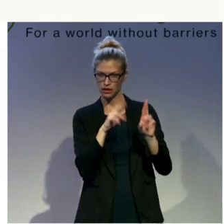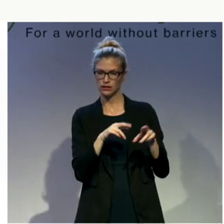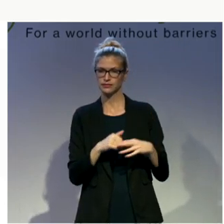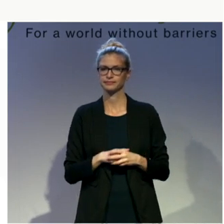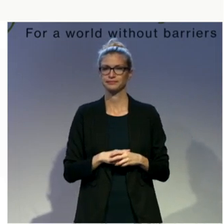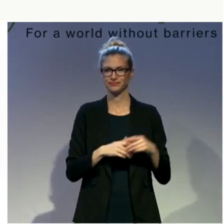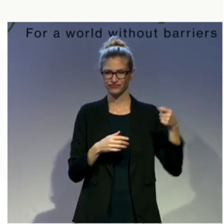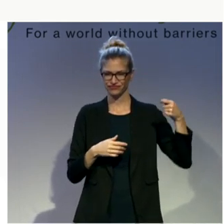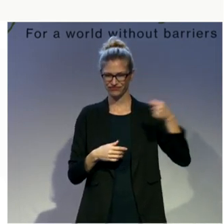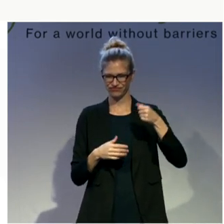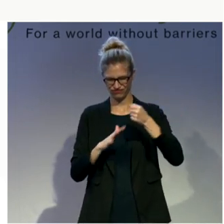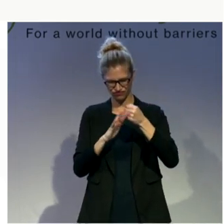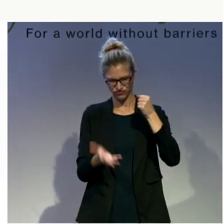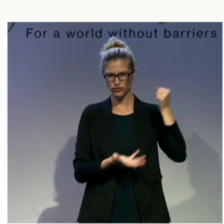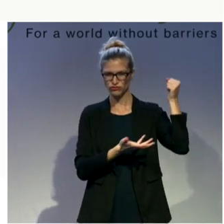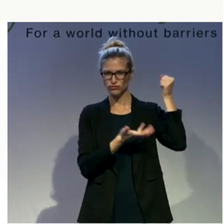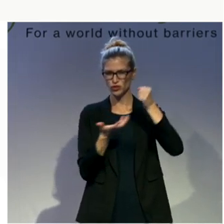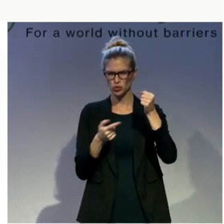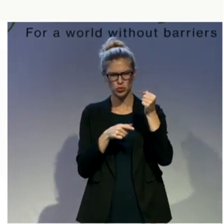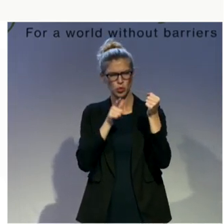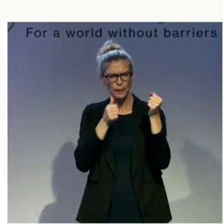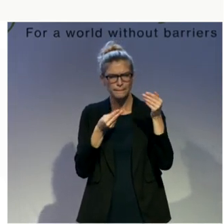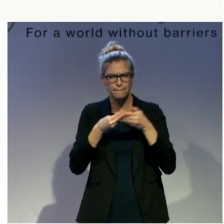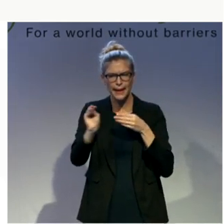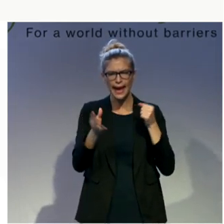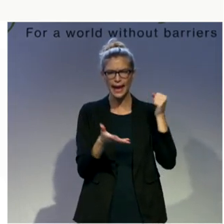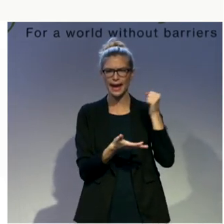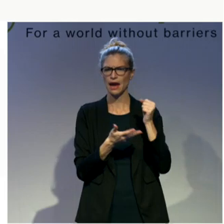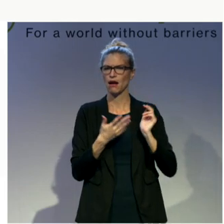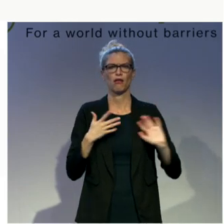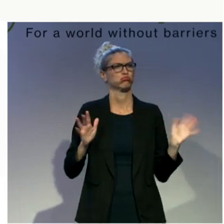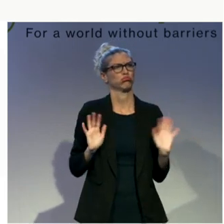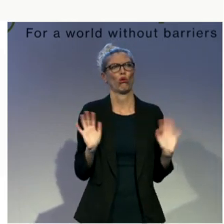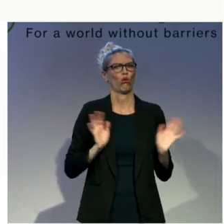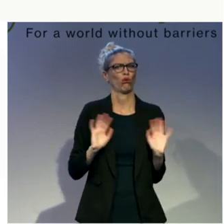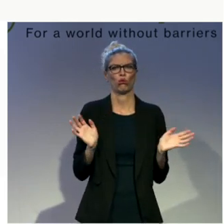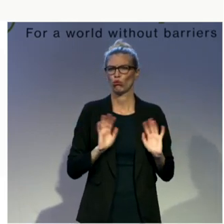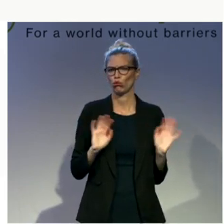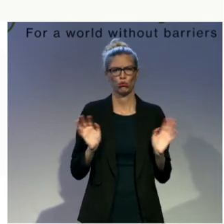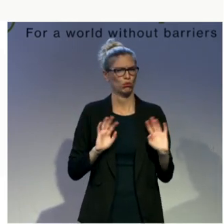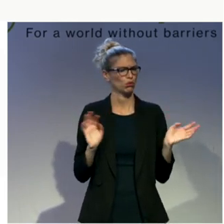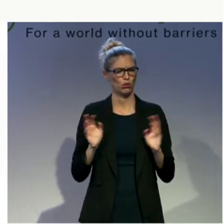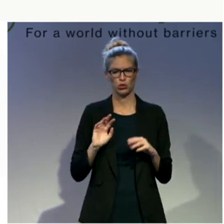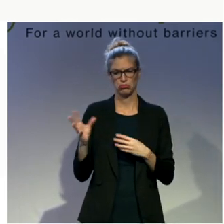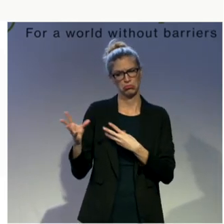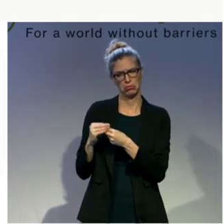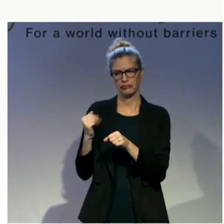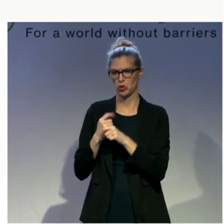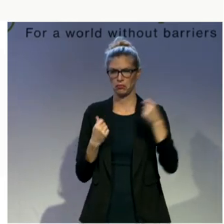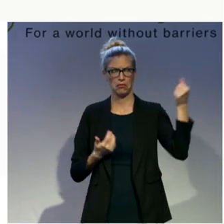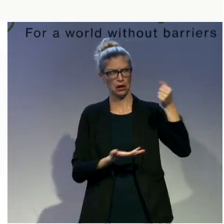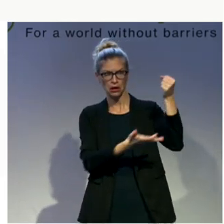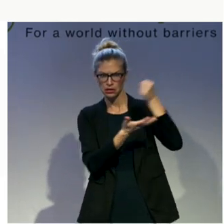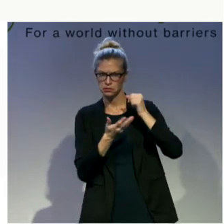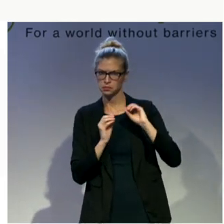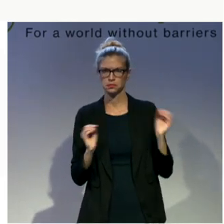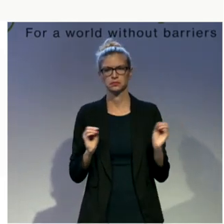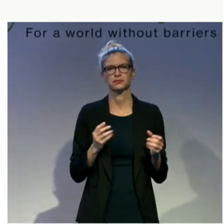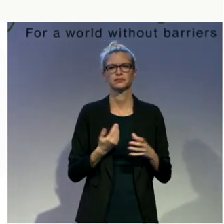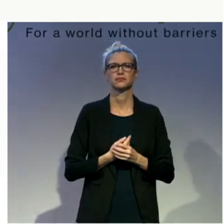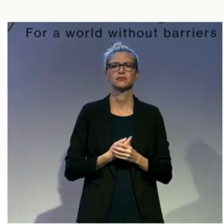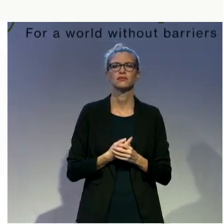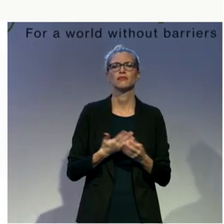not funded by the Electoral Commission? No, we just worked in partnership with them. They paid some of the costs in terms of the brochures that we produced,